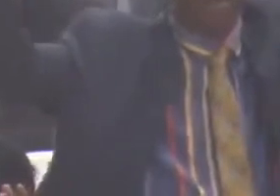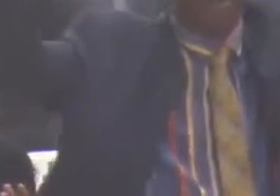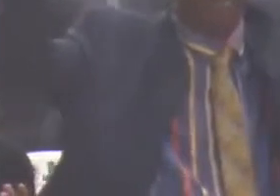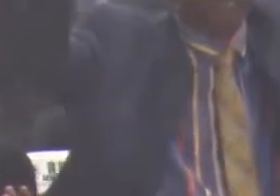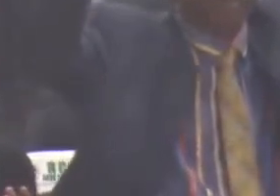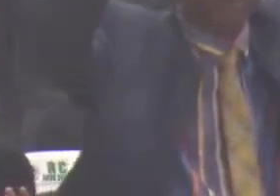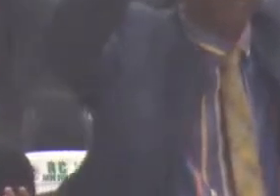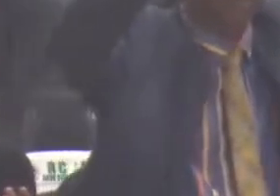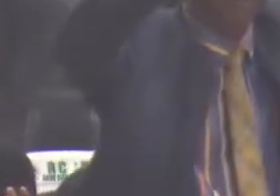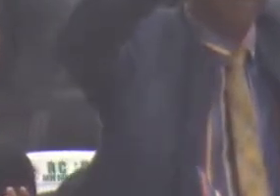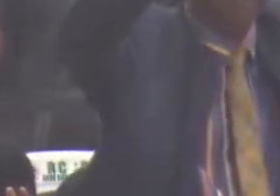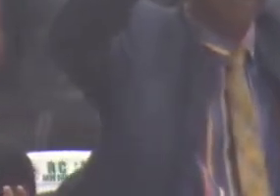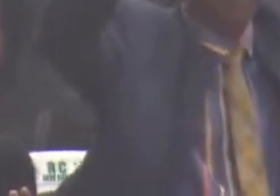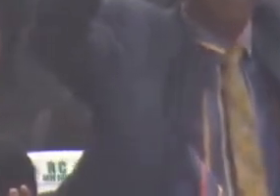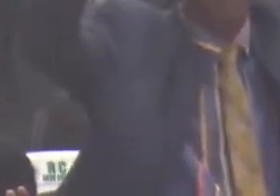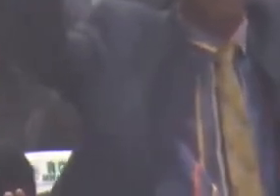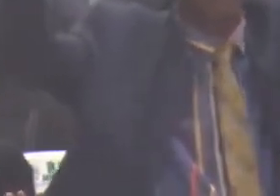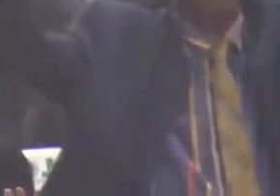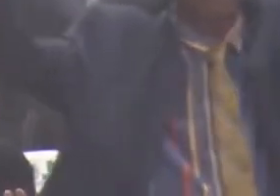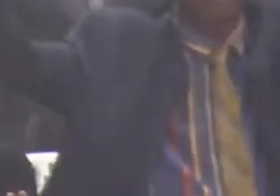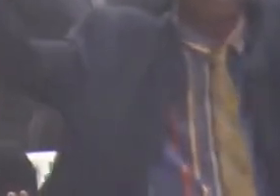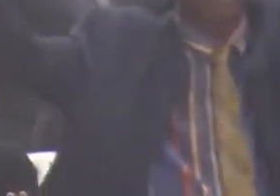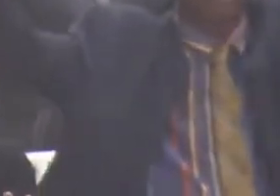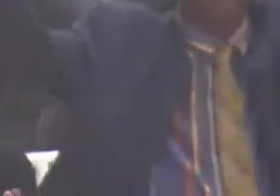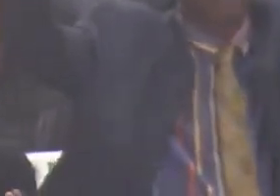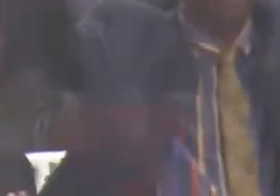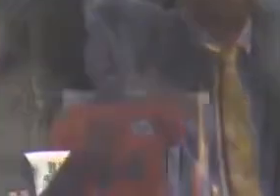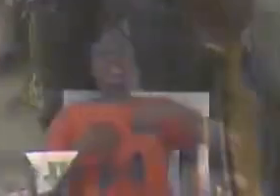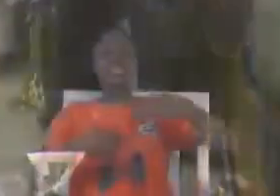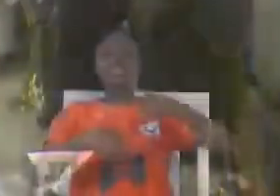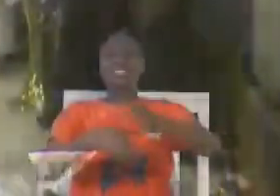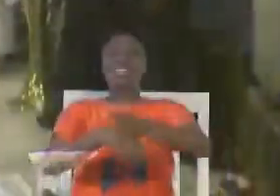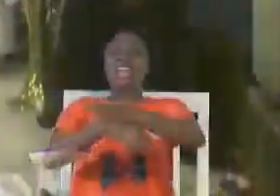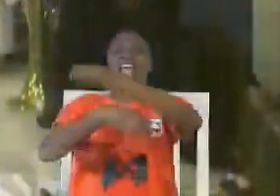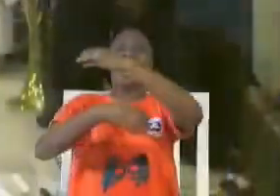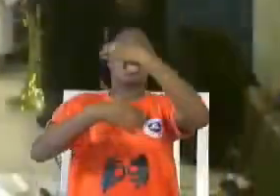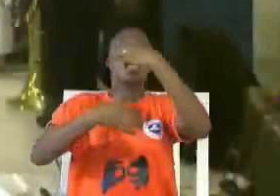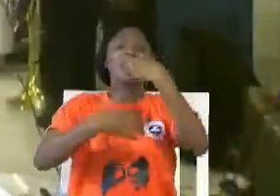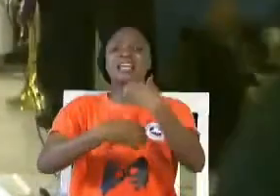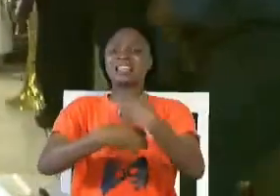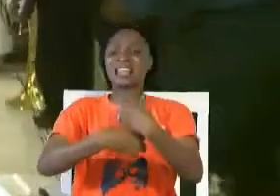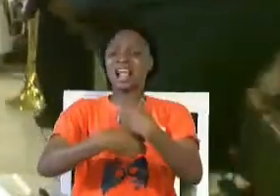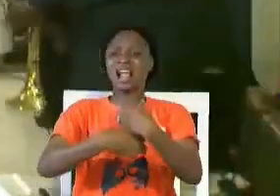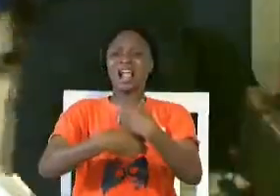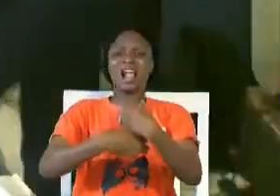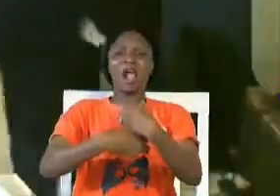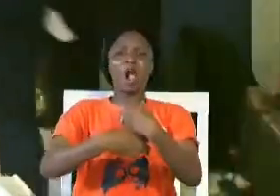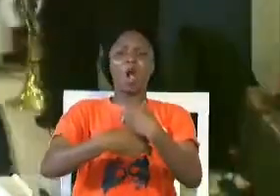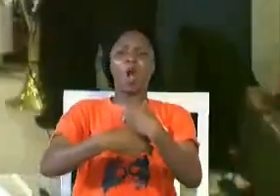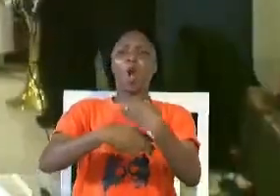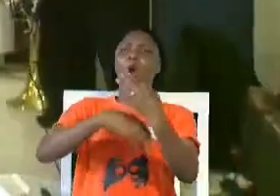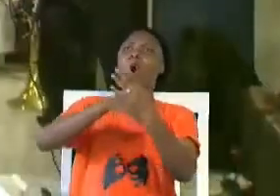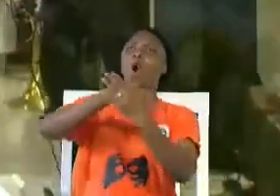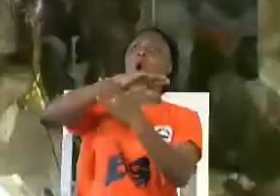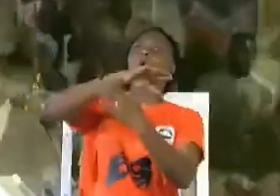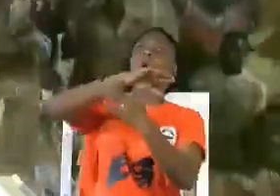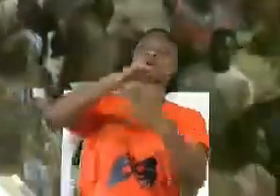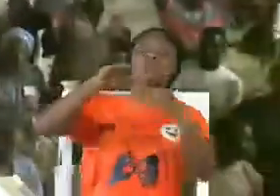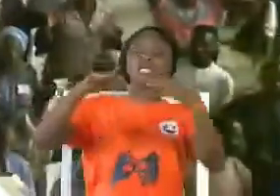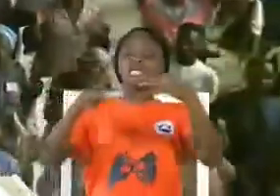Lift your hands to him. For thou hast created mention your